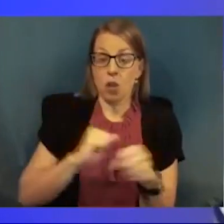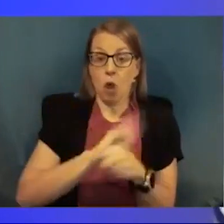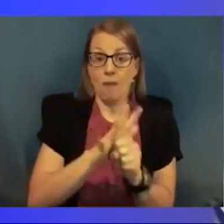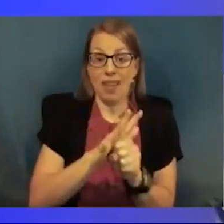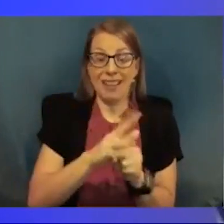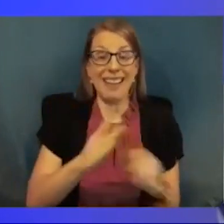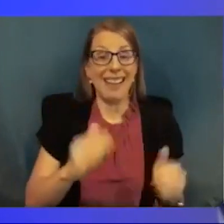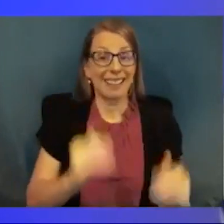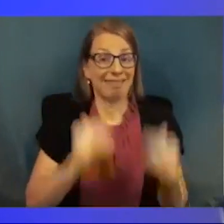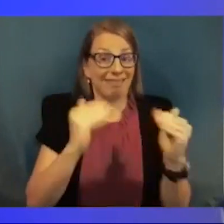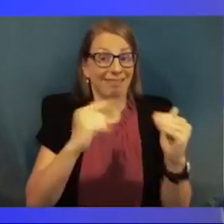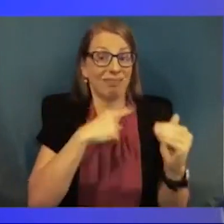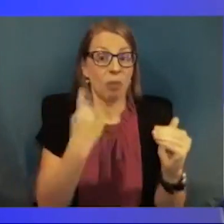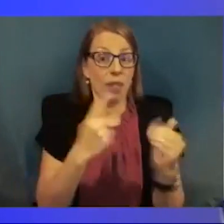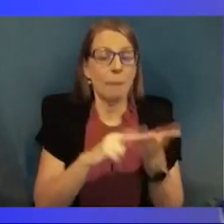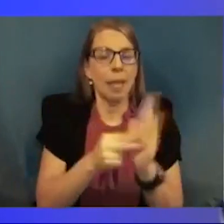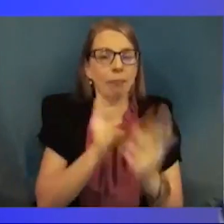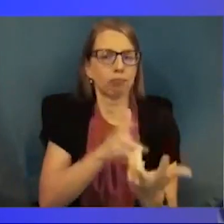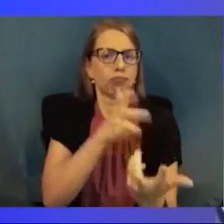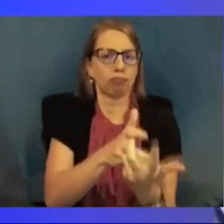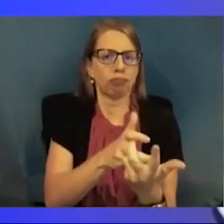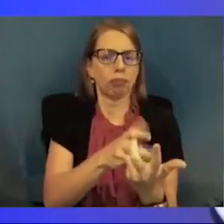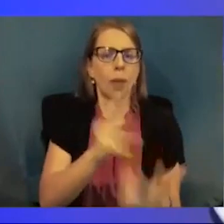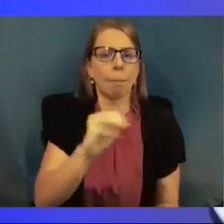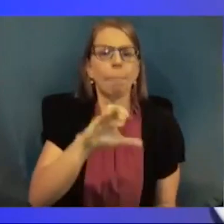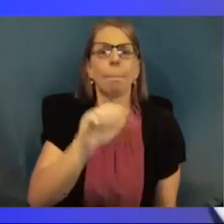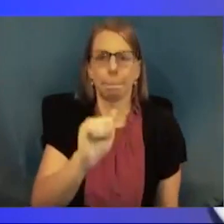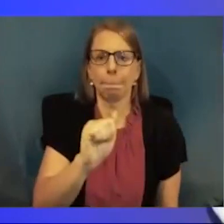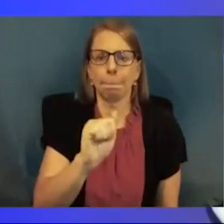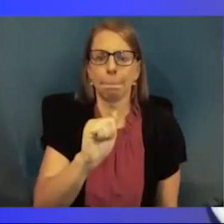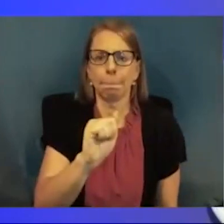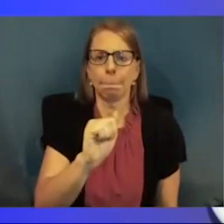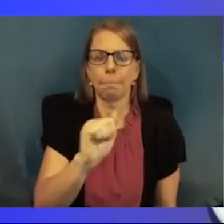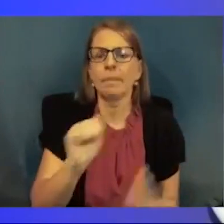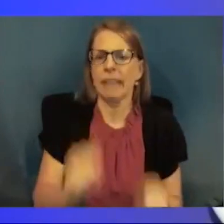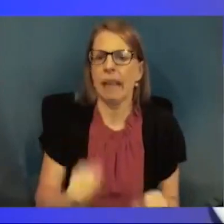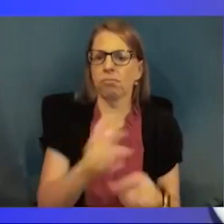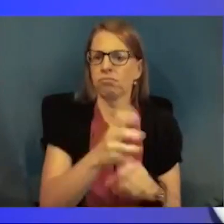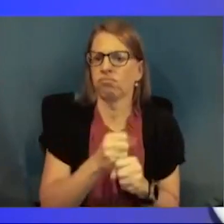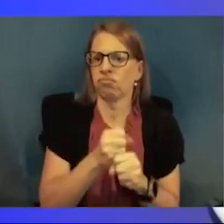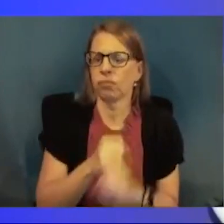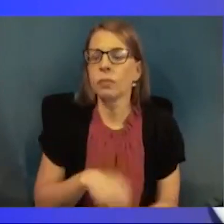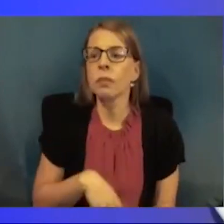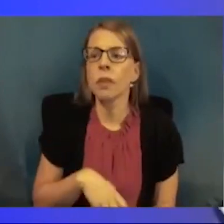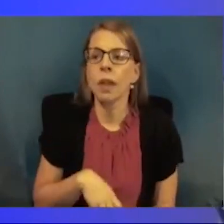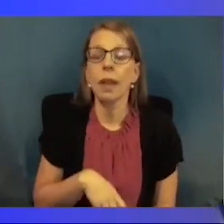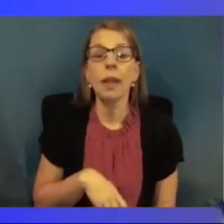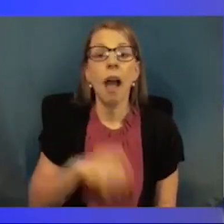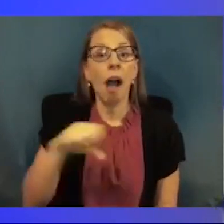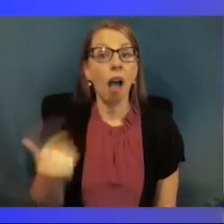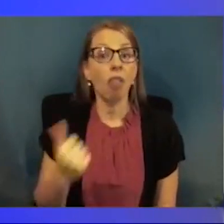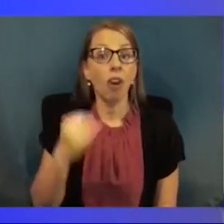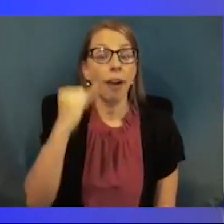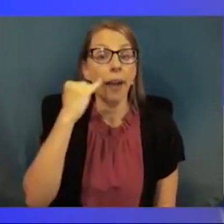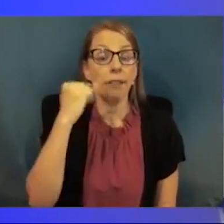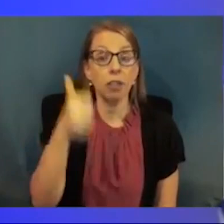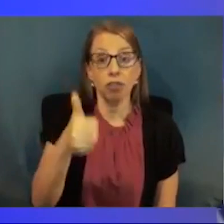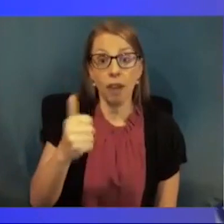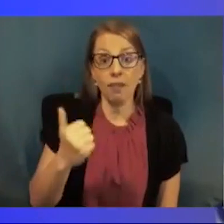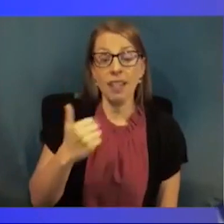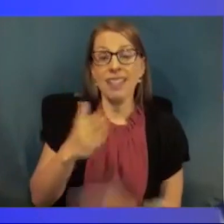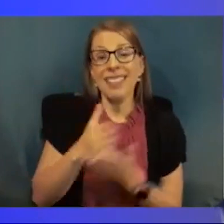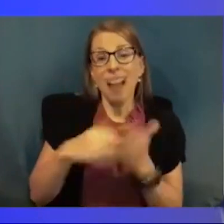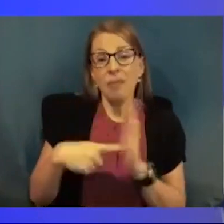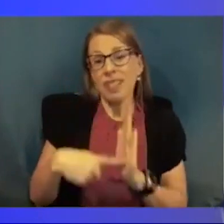to get monoclonal antibodies. The other one is if you are have some symptoms, but